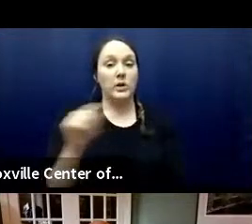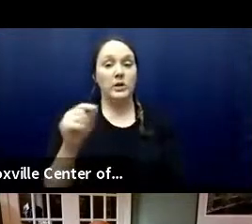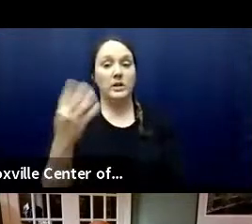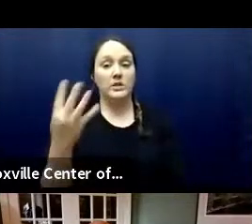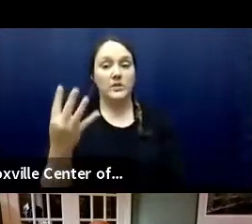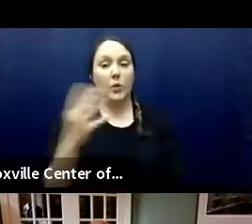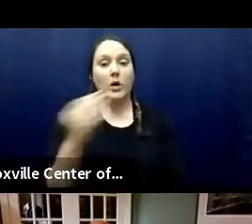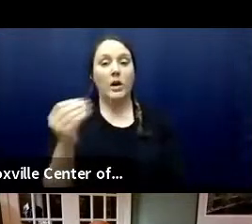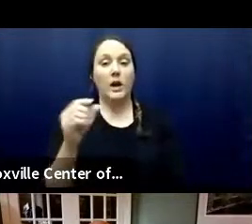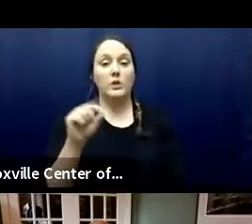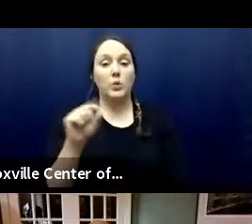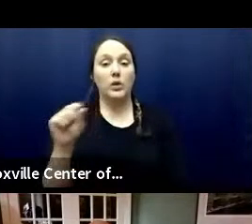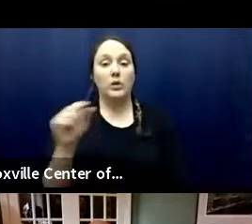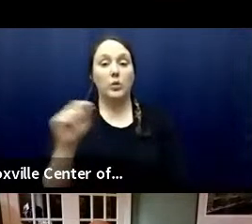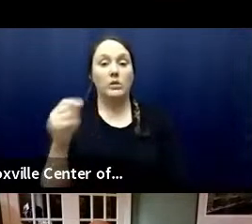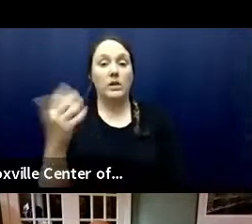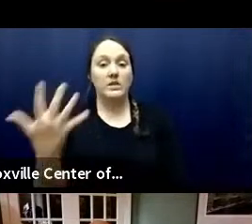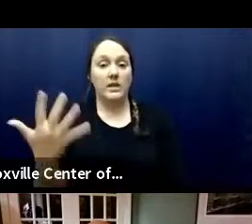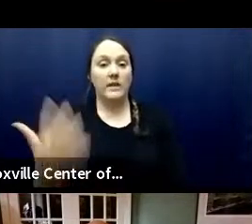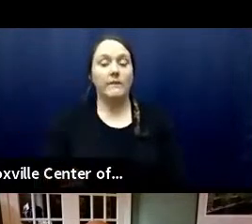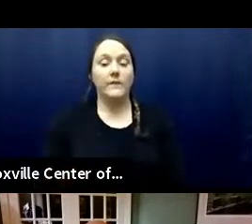2020-4 and 2020-5.